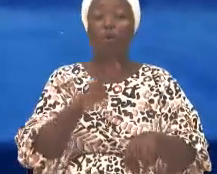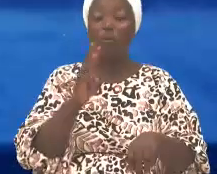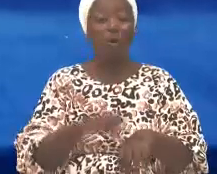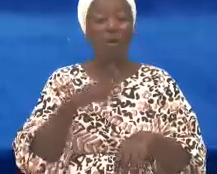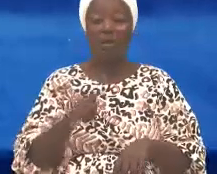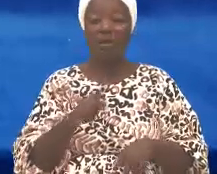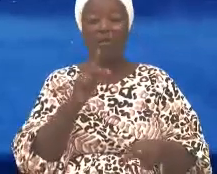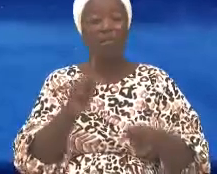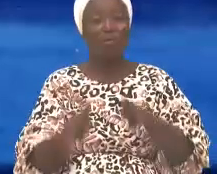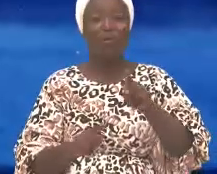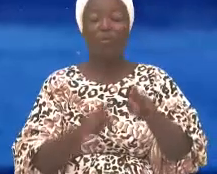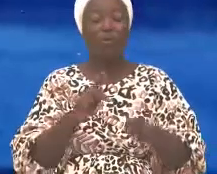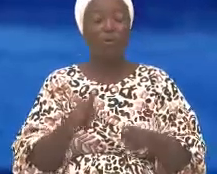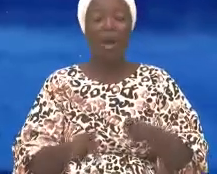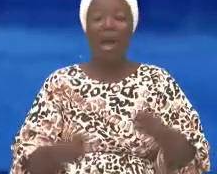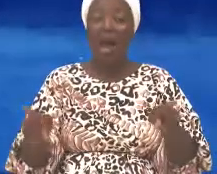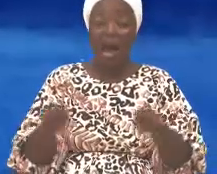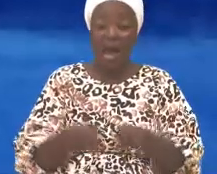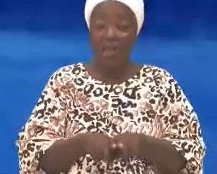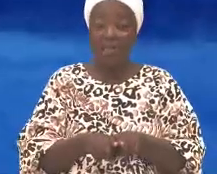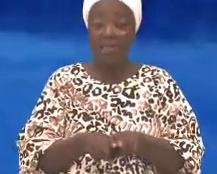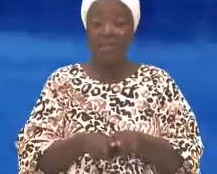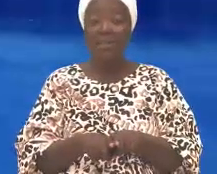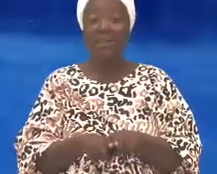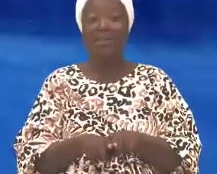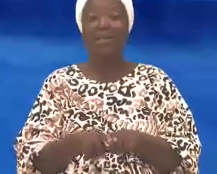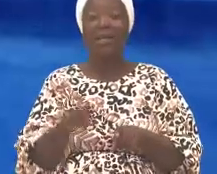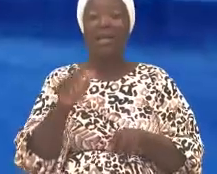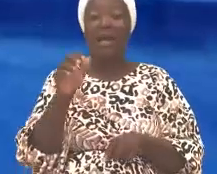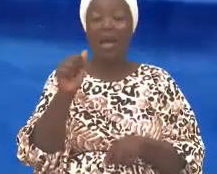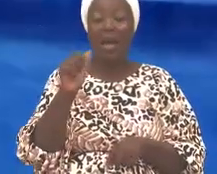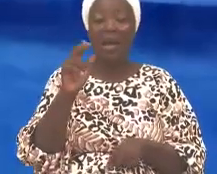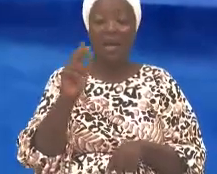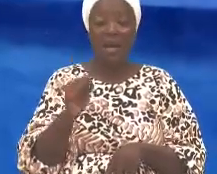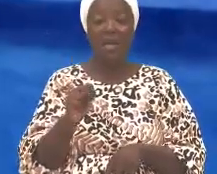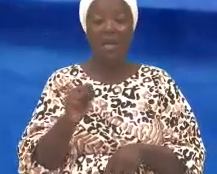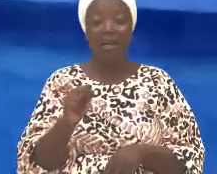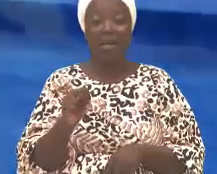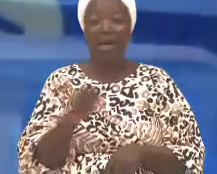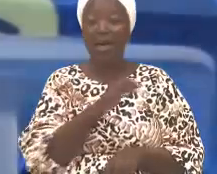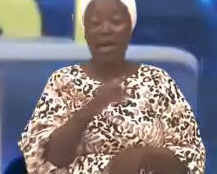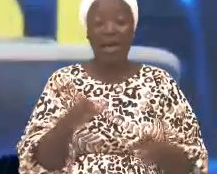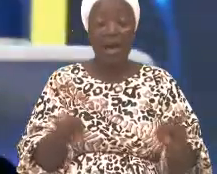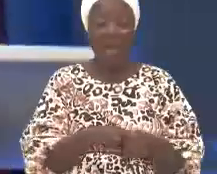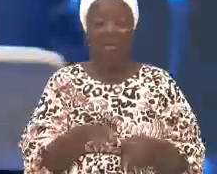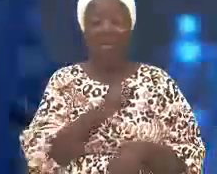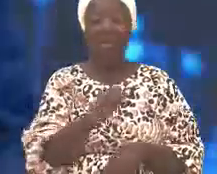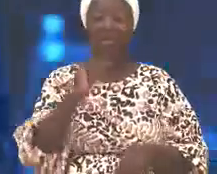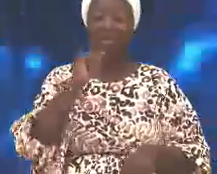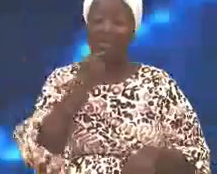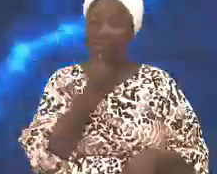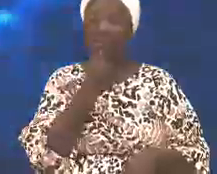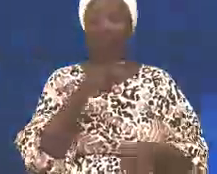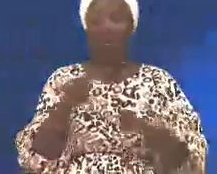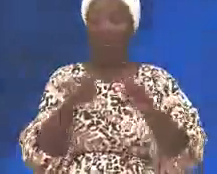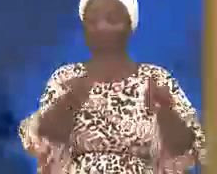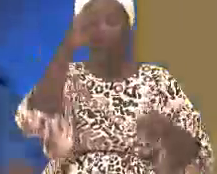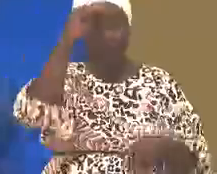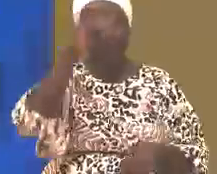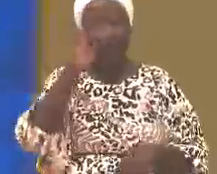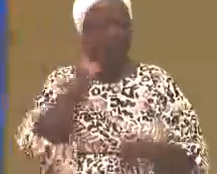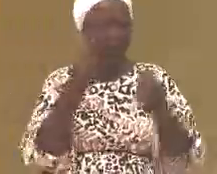people as an earnest watchman. He comes to you, and that's